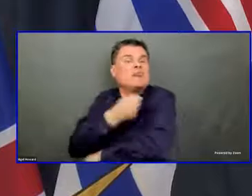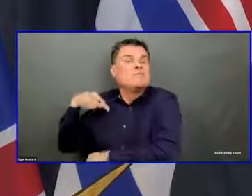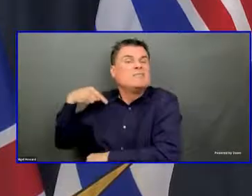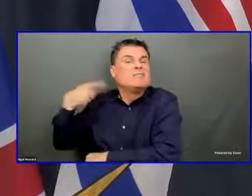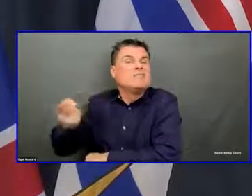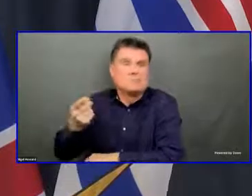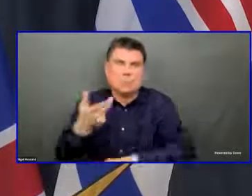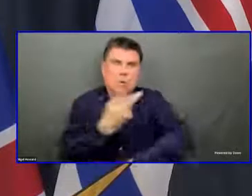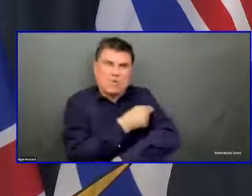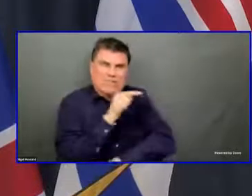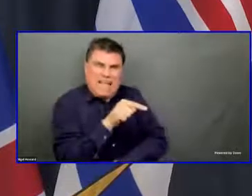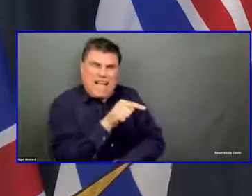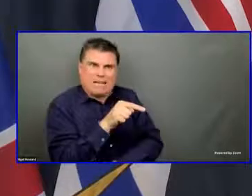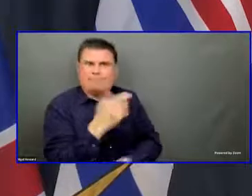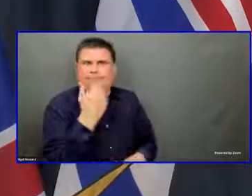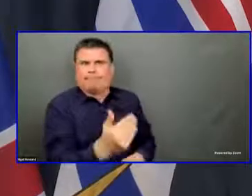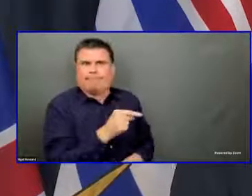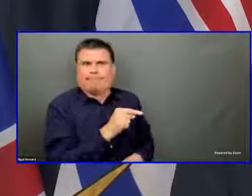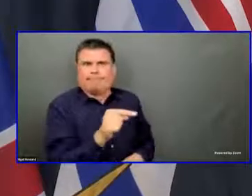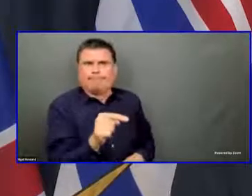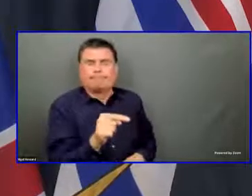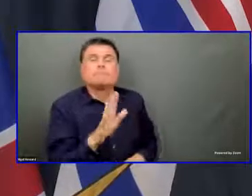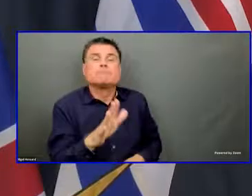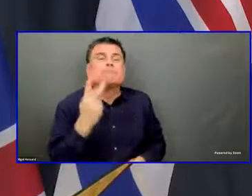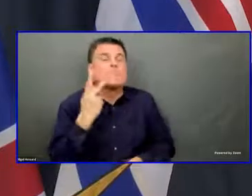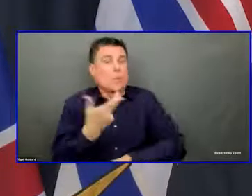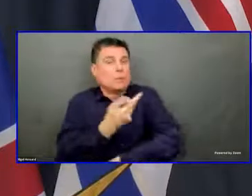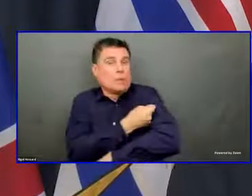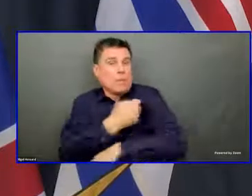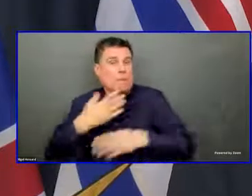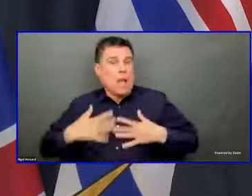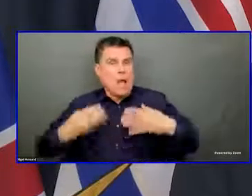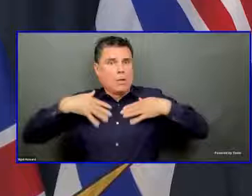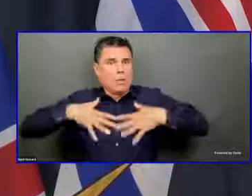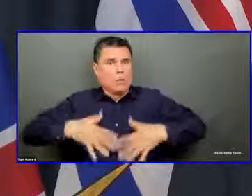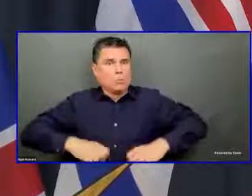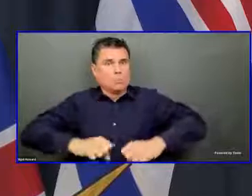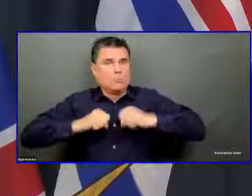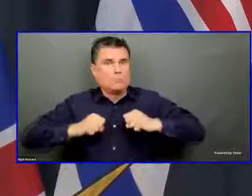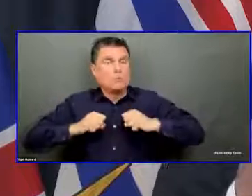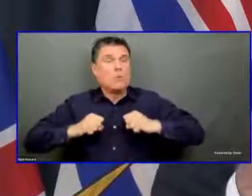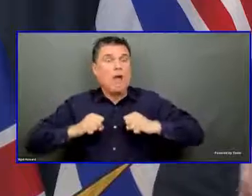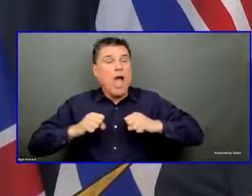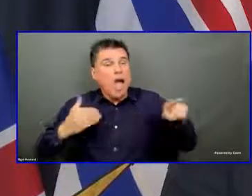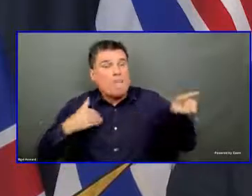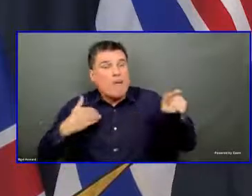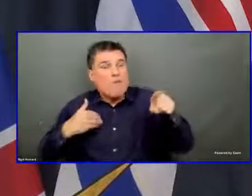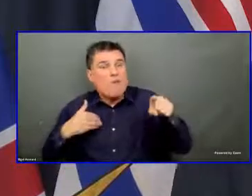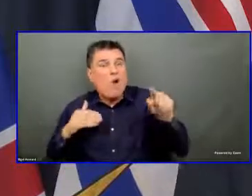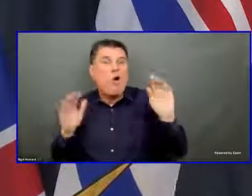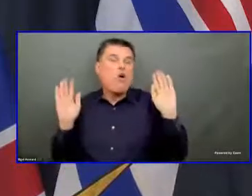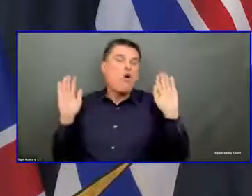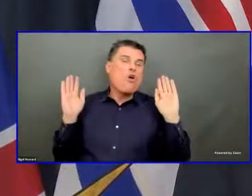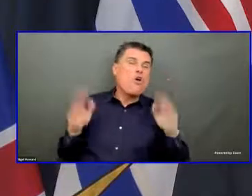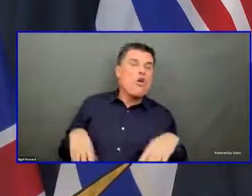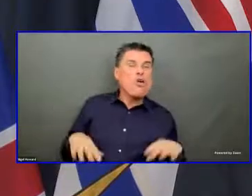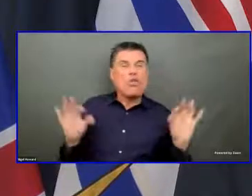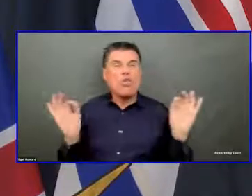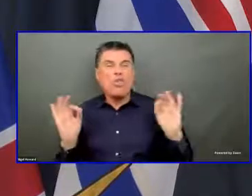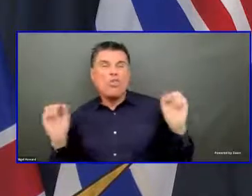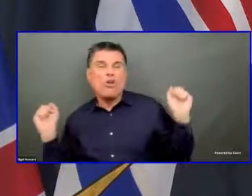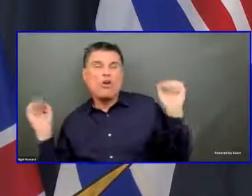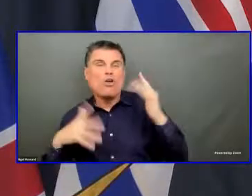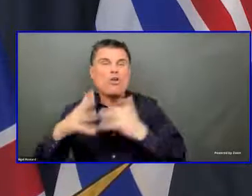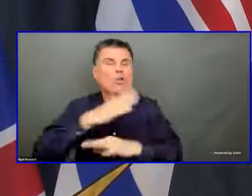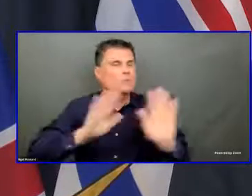spread, to do what we want and not what we must. But the science and the message are clear. They were clear in the modeling presented by